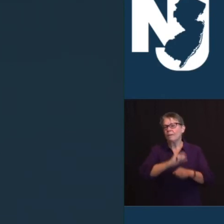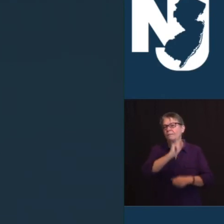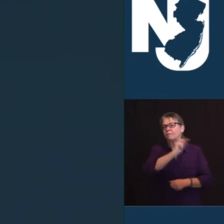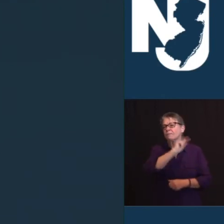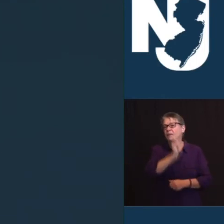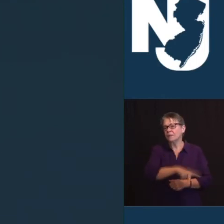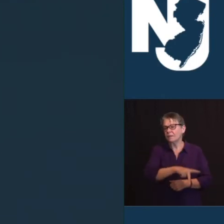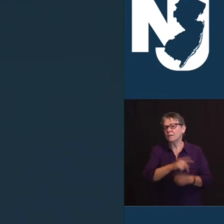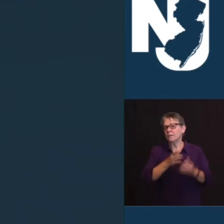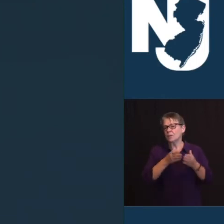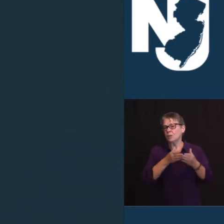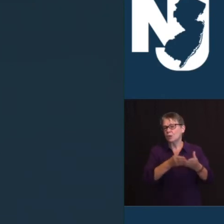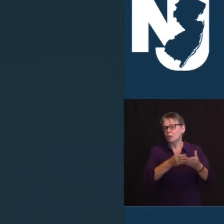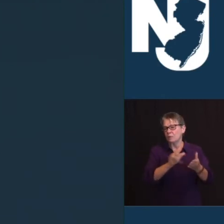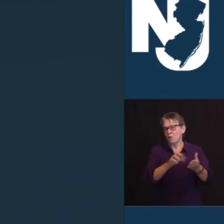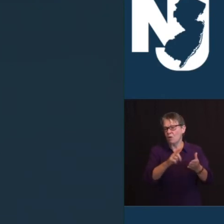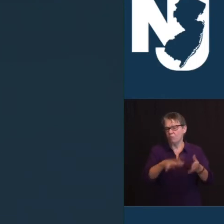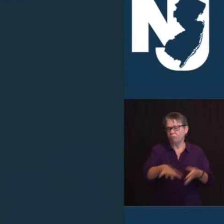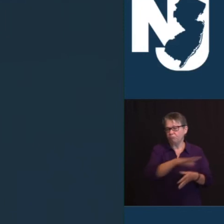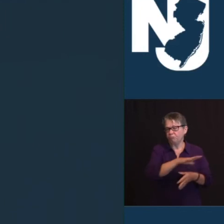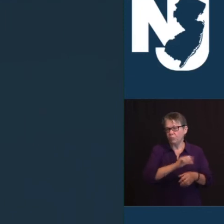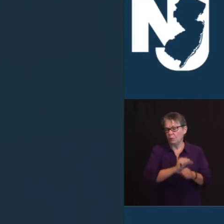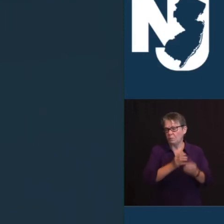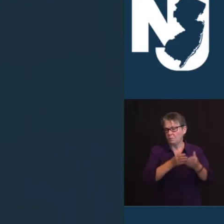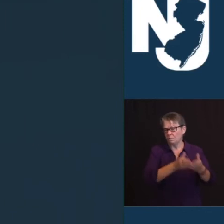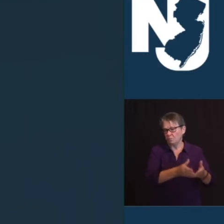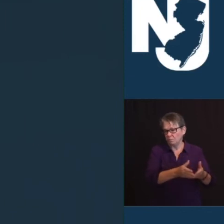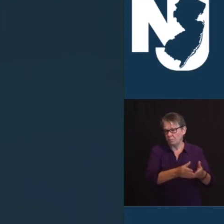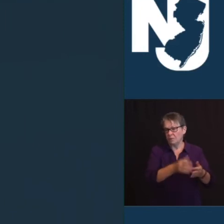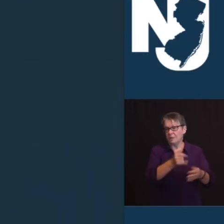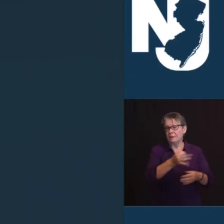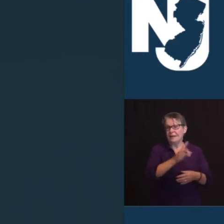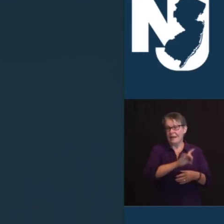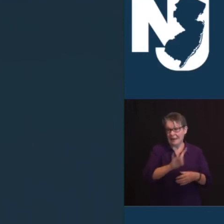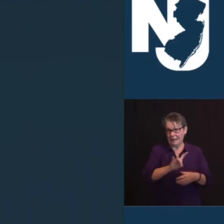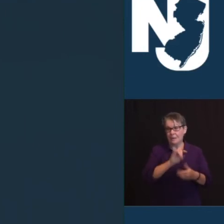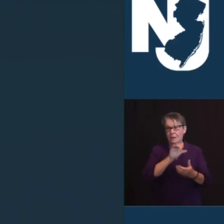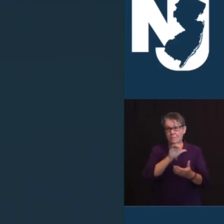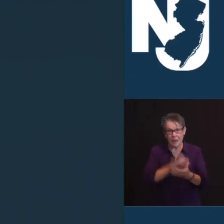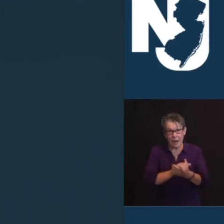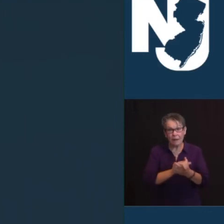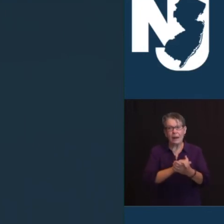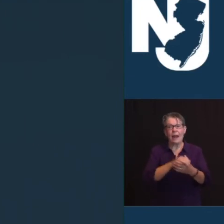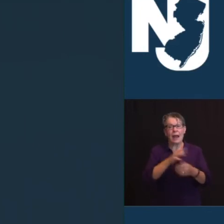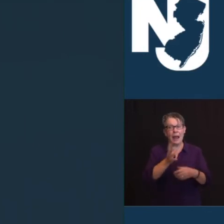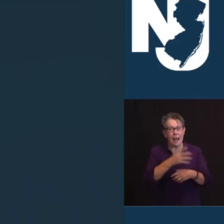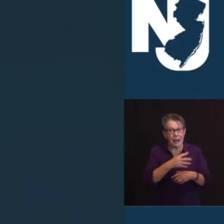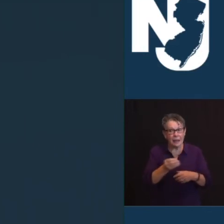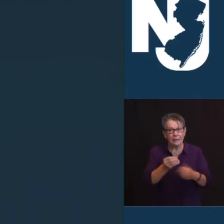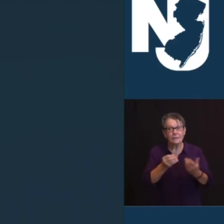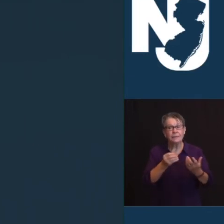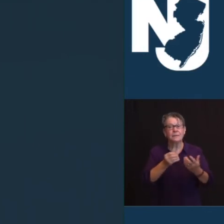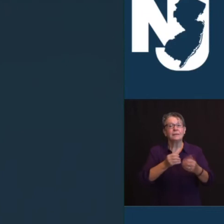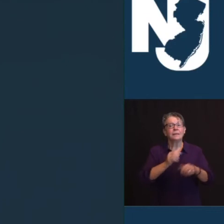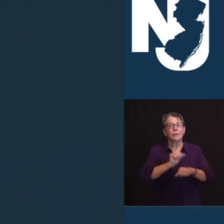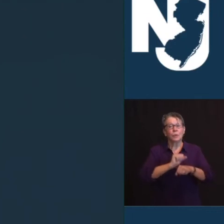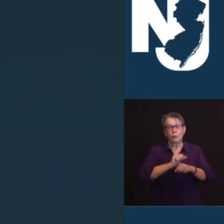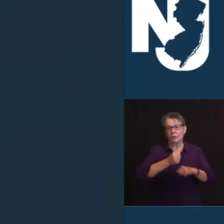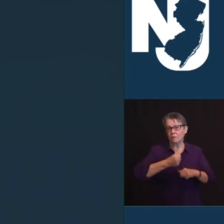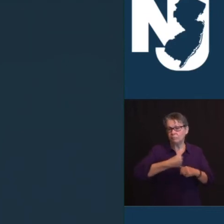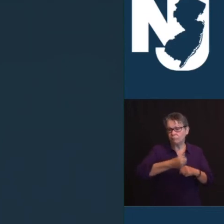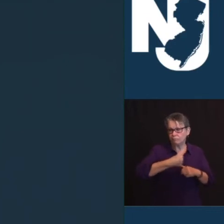big year for him, obviously. He won a position with SEPTA, the region's mass transit system, and worked as a mechanic for a total of 32